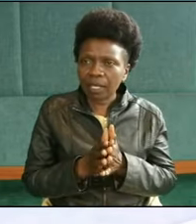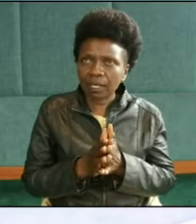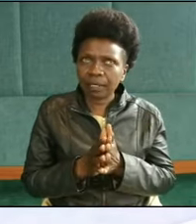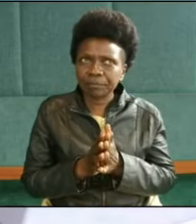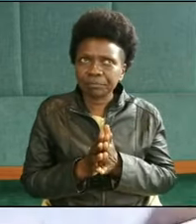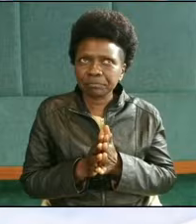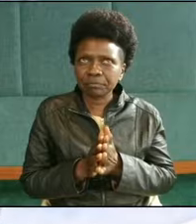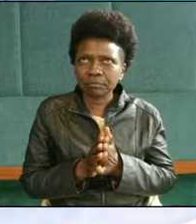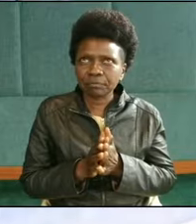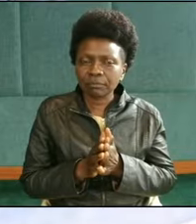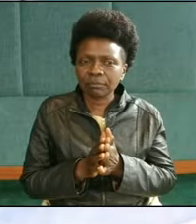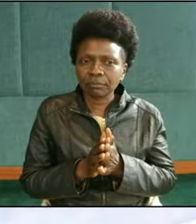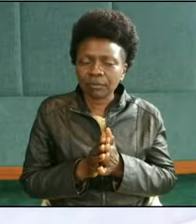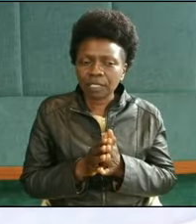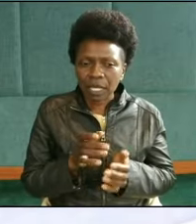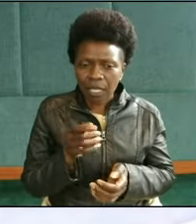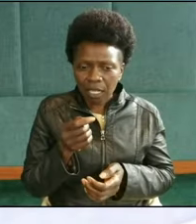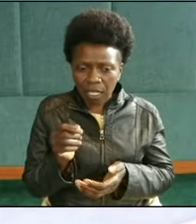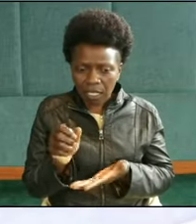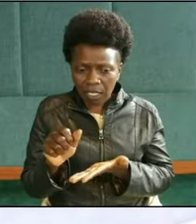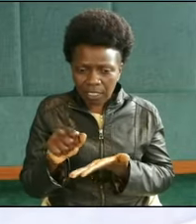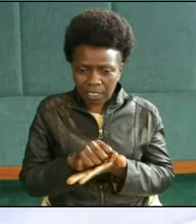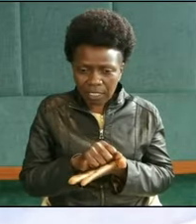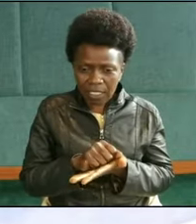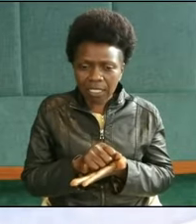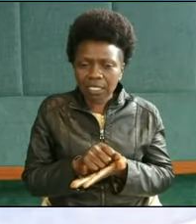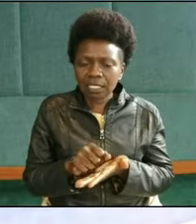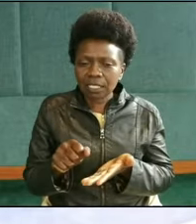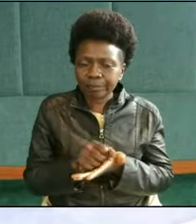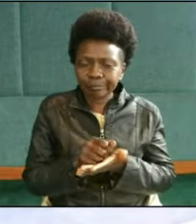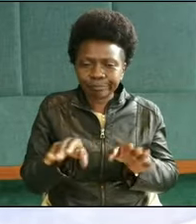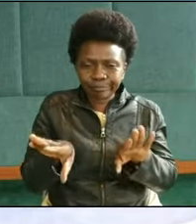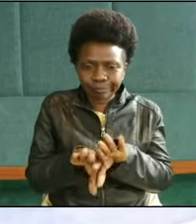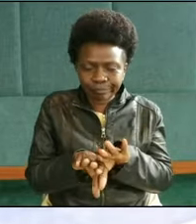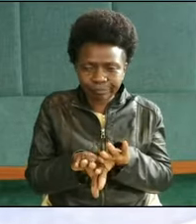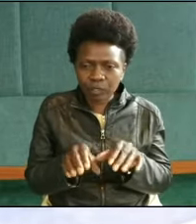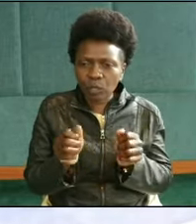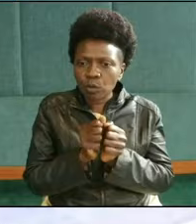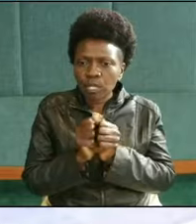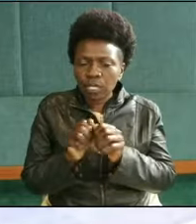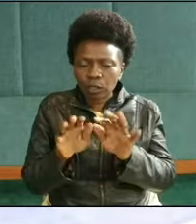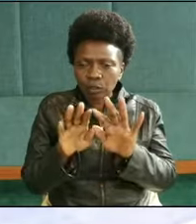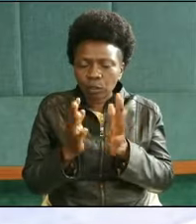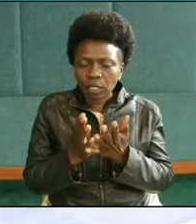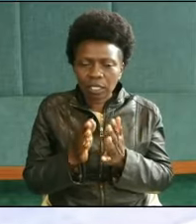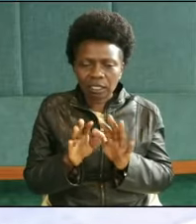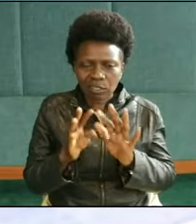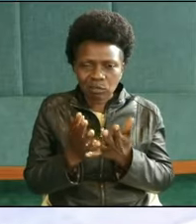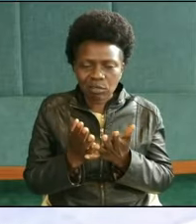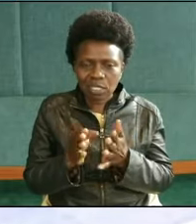And the seal is sealed with, the scroll is